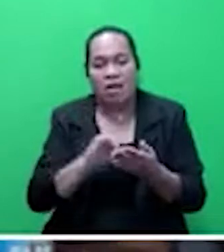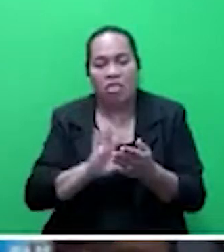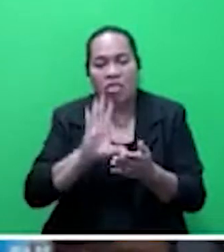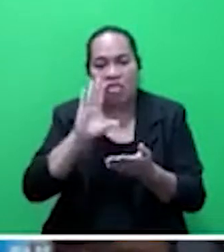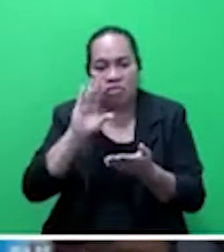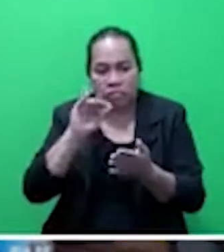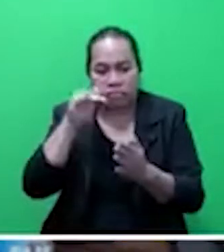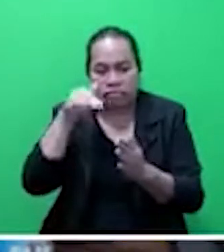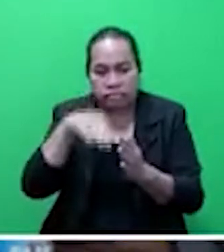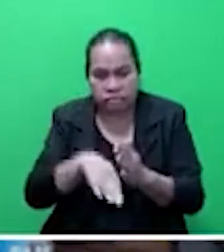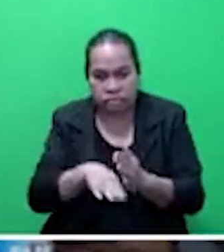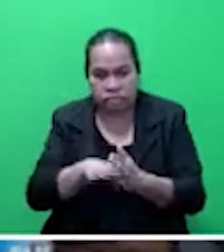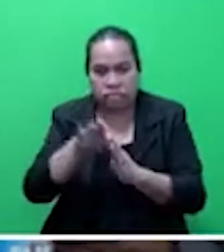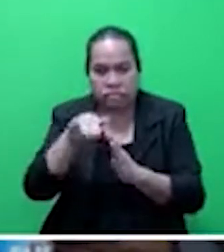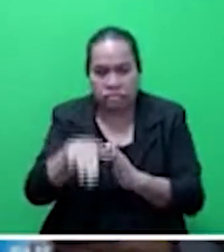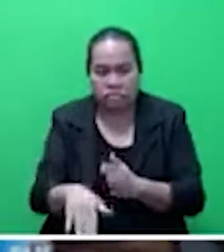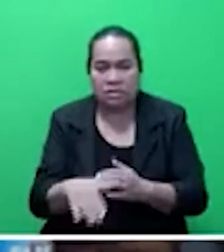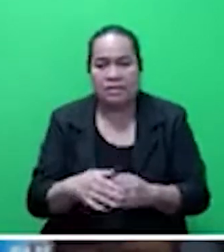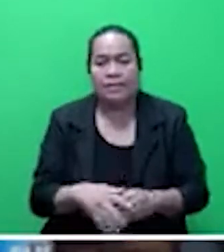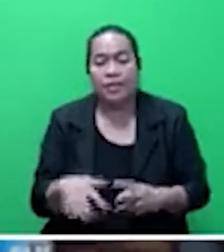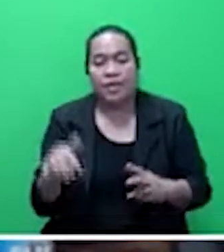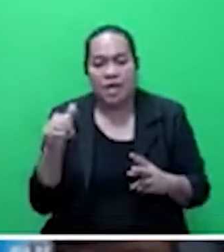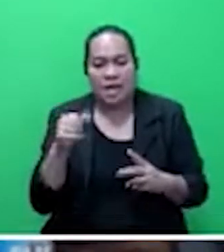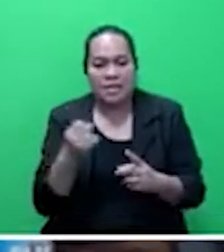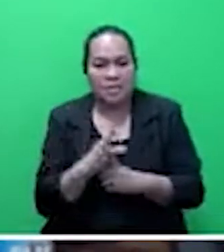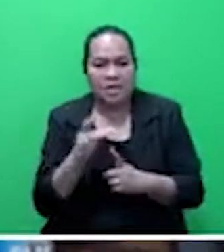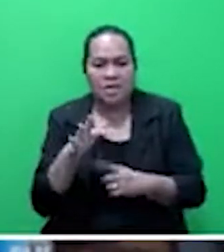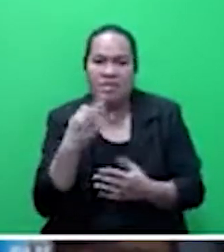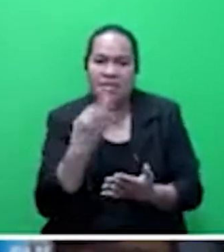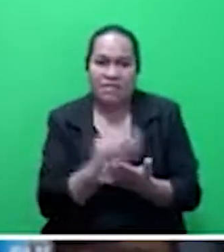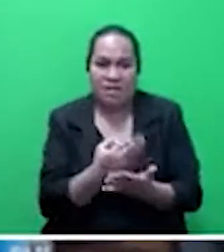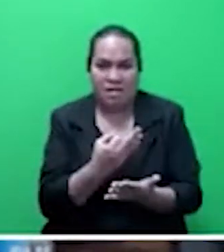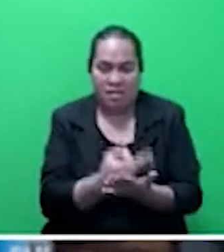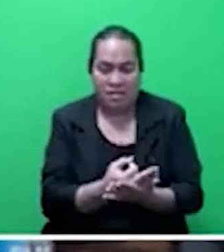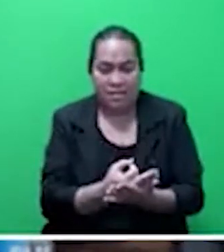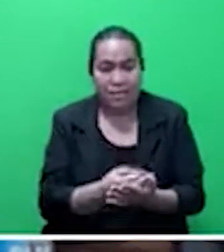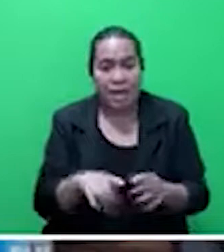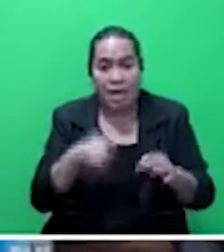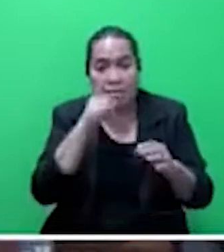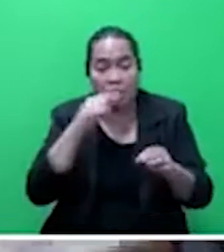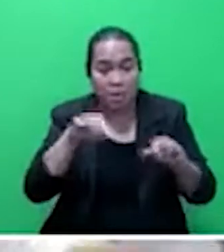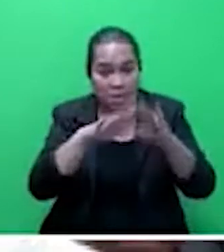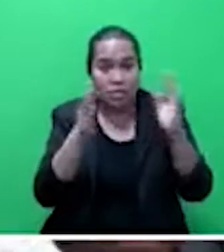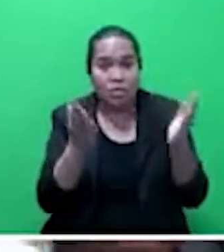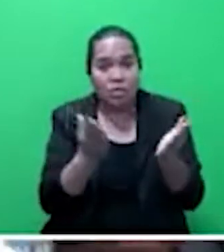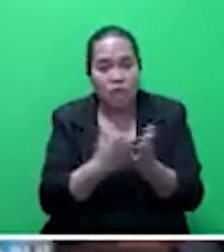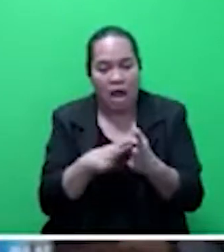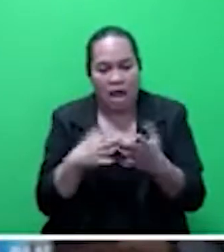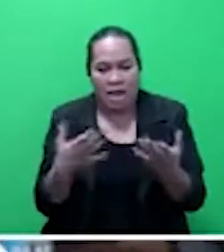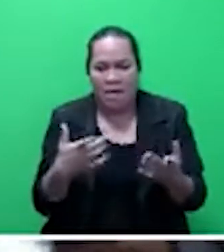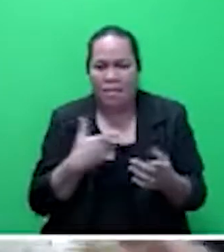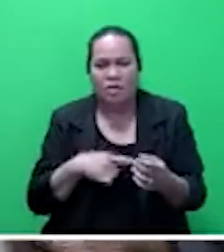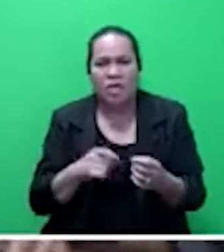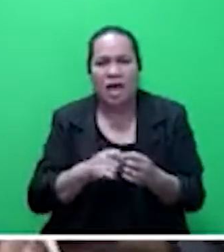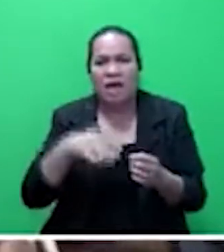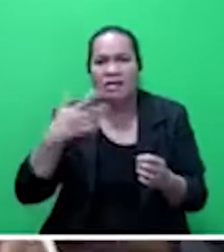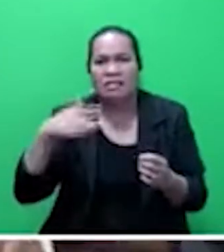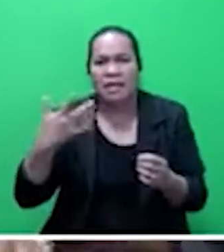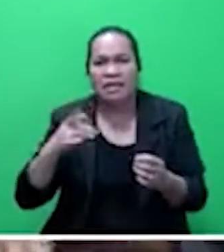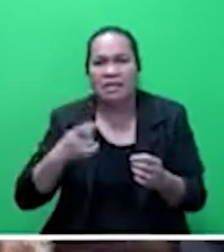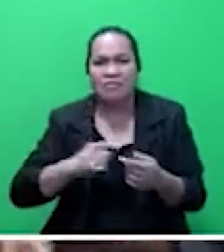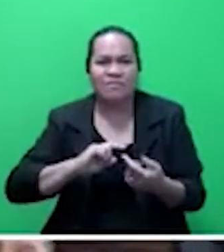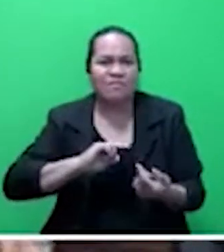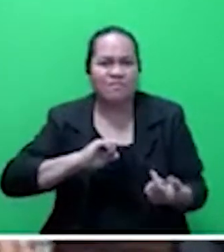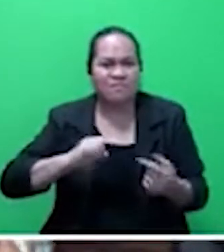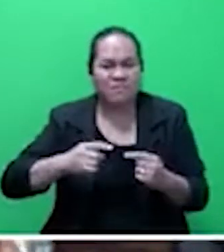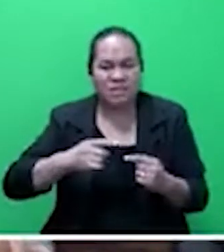serious implication of global financial system. People globally are facing cost of living crisis